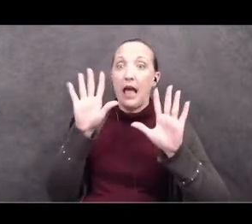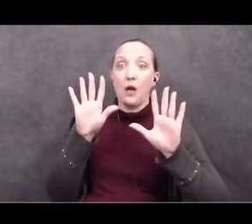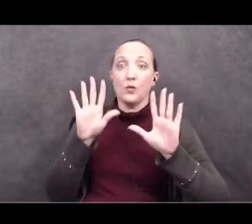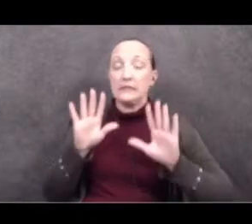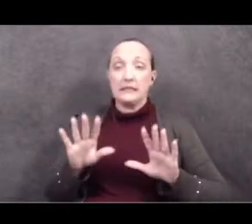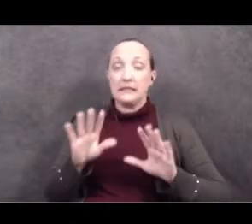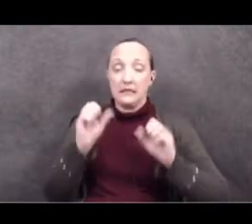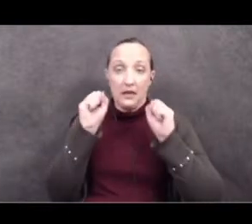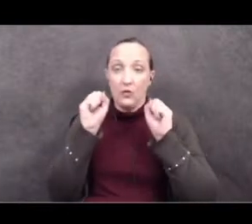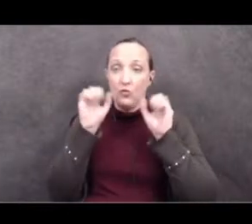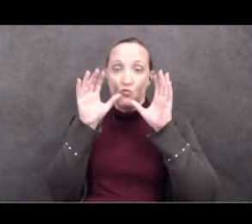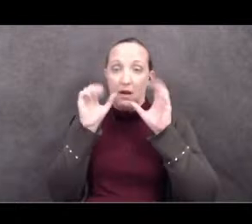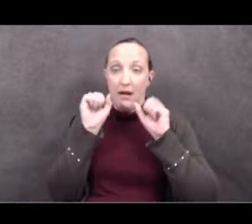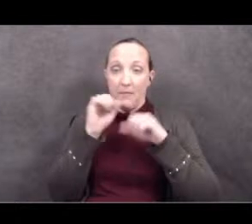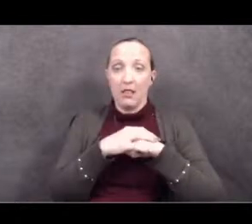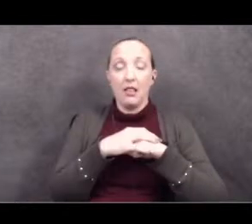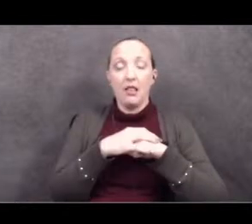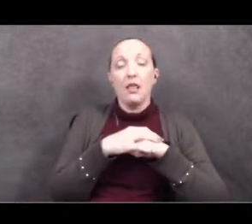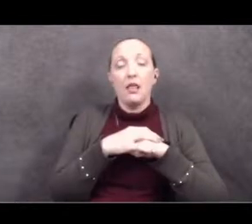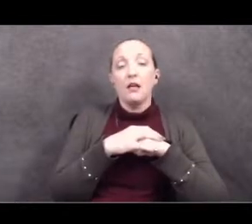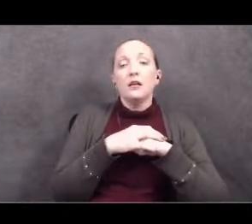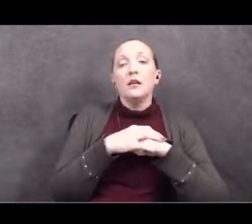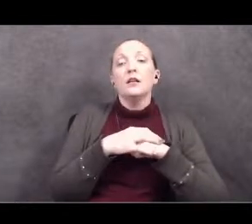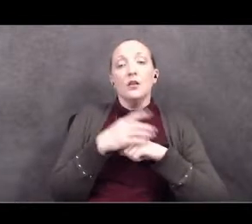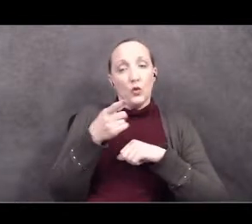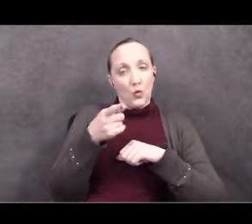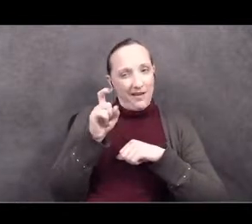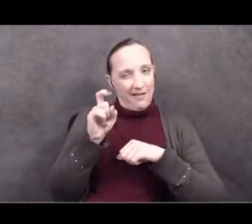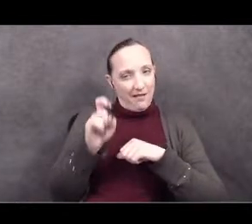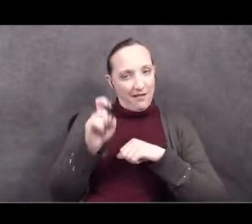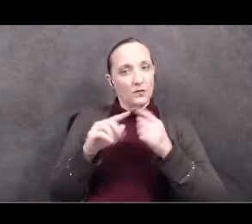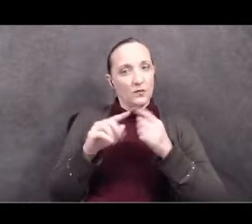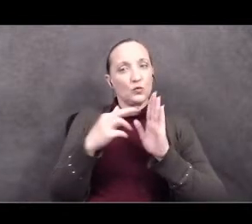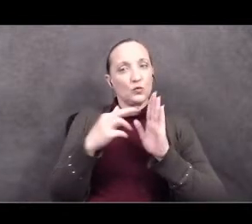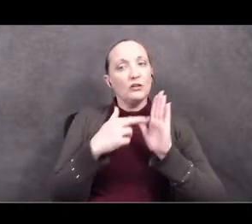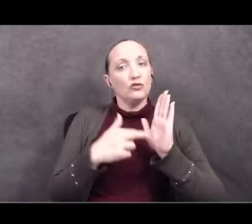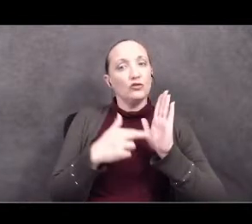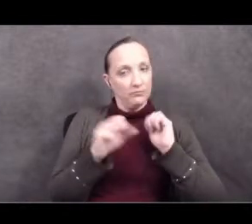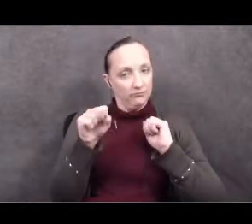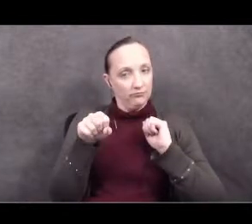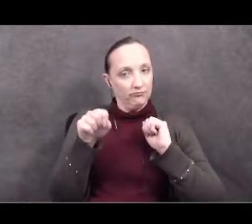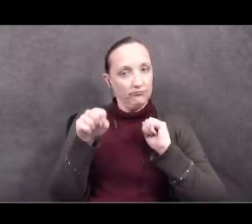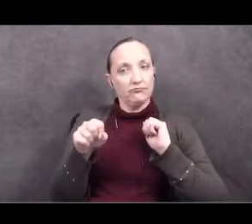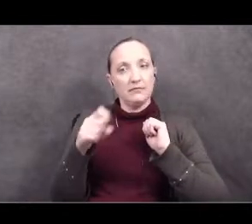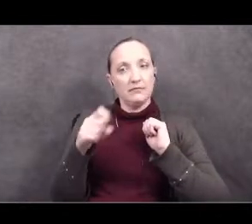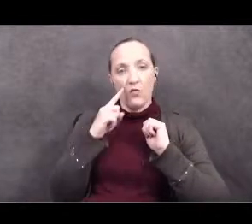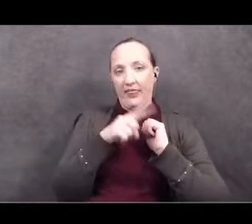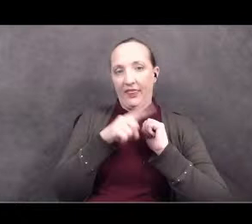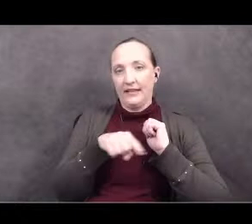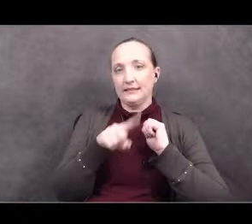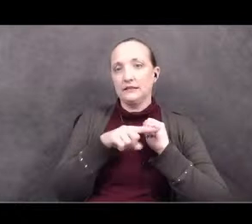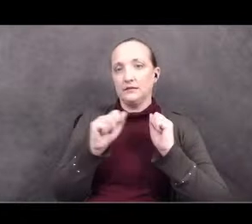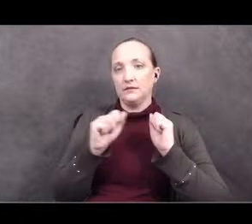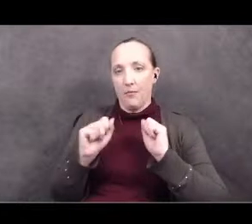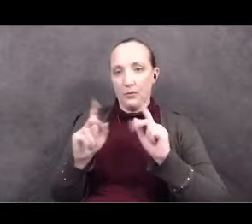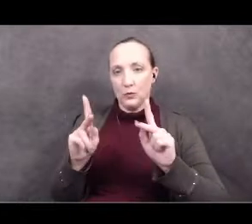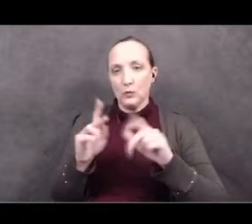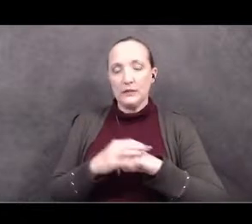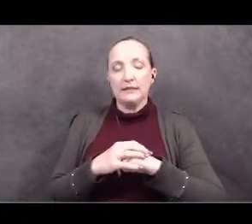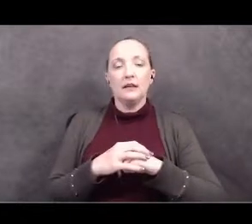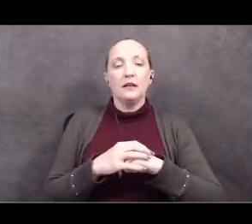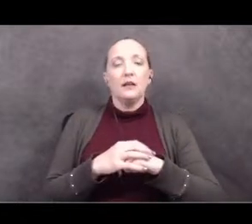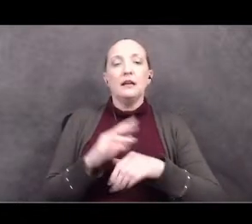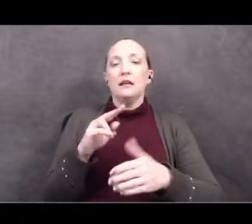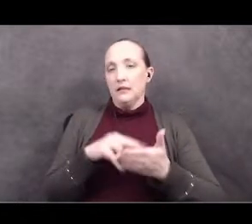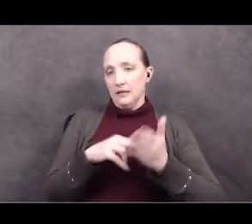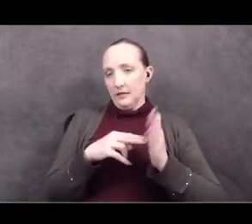incredible ible uh you will you will need to register uh for this opportunity uh and so that you're able to